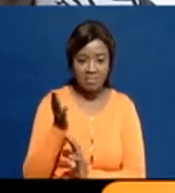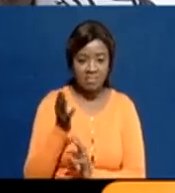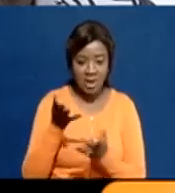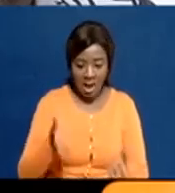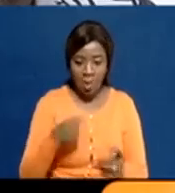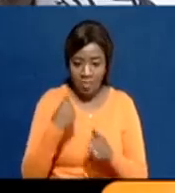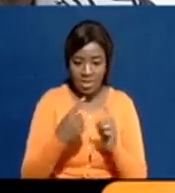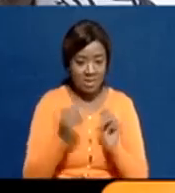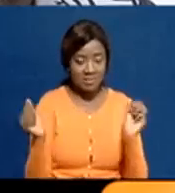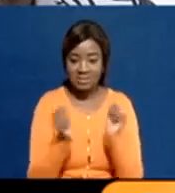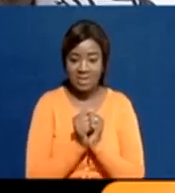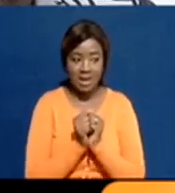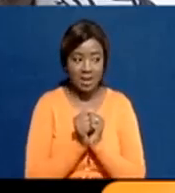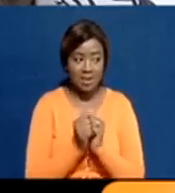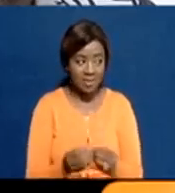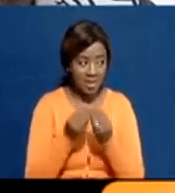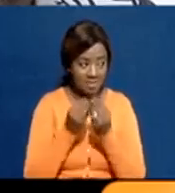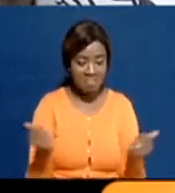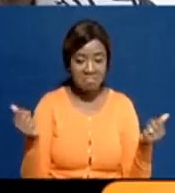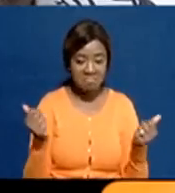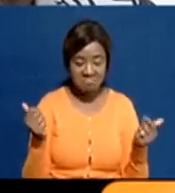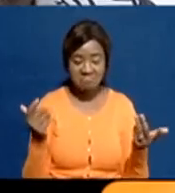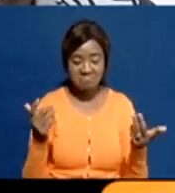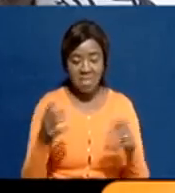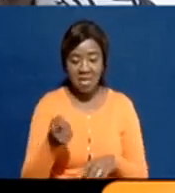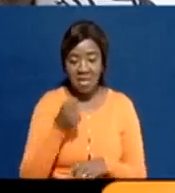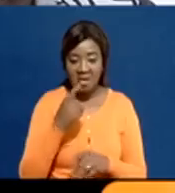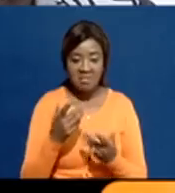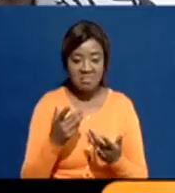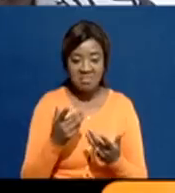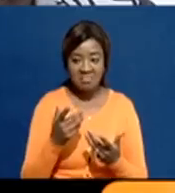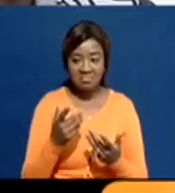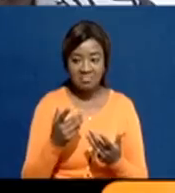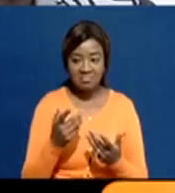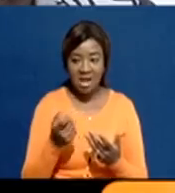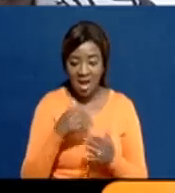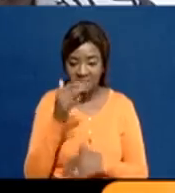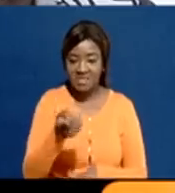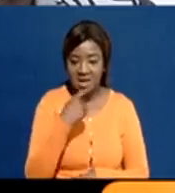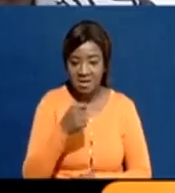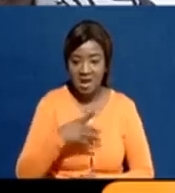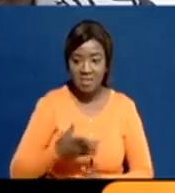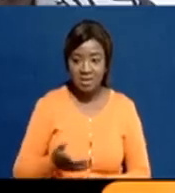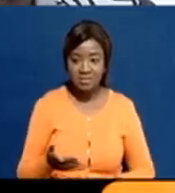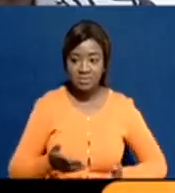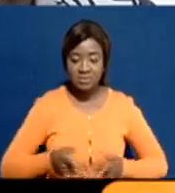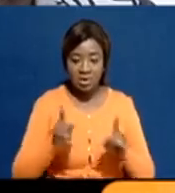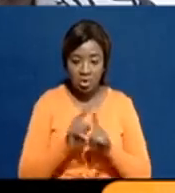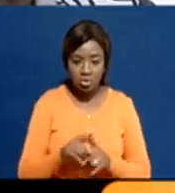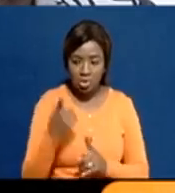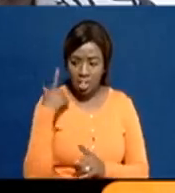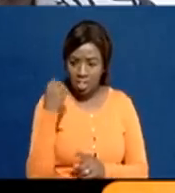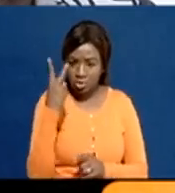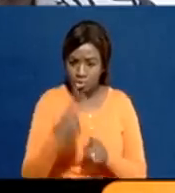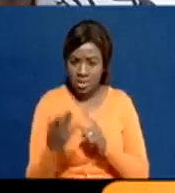on year 10. After the diagnosis, after the treatment. And I did a PET CT